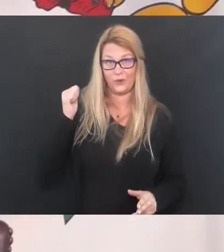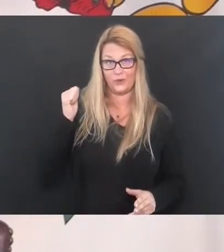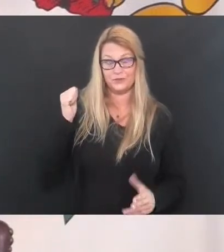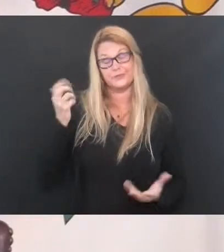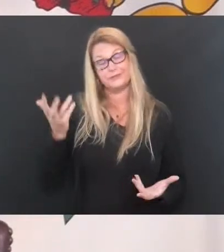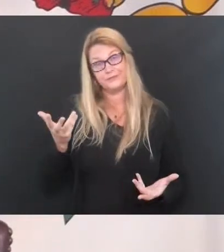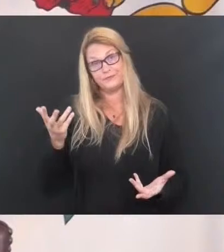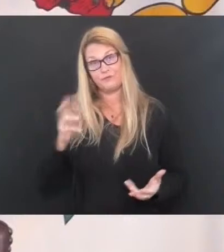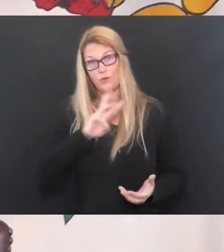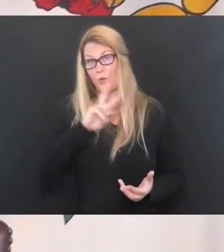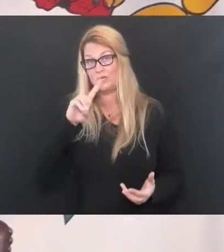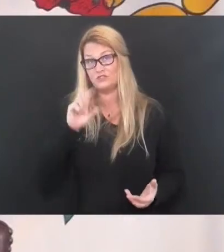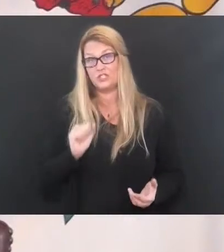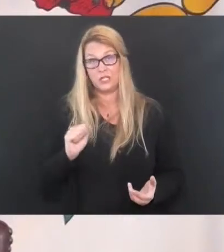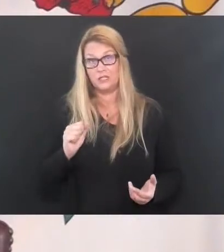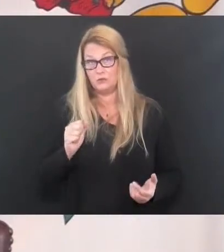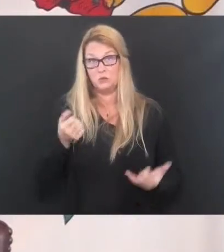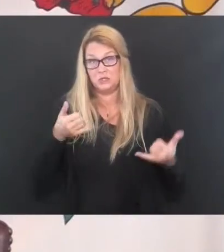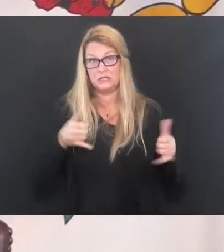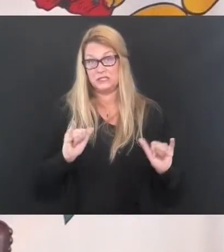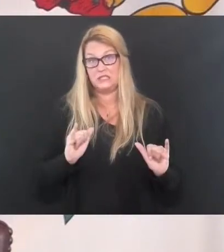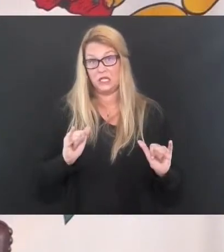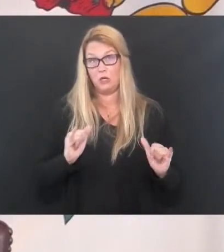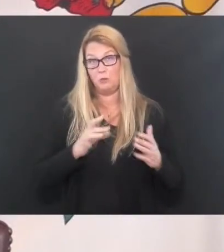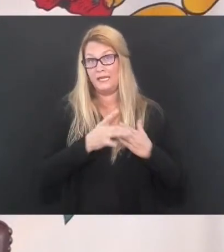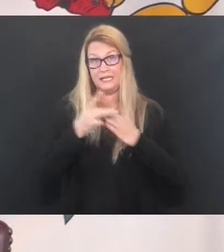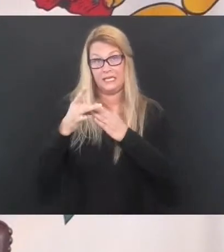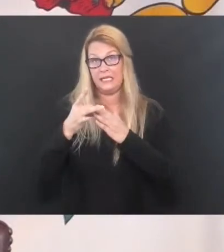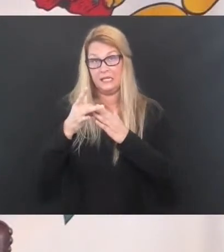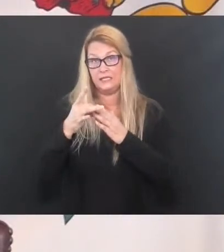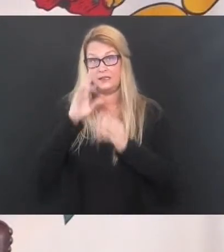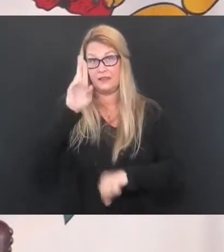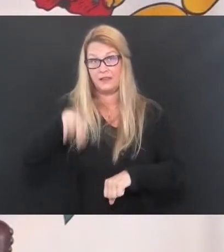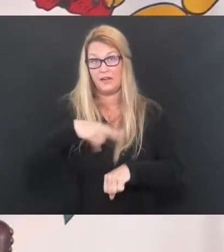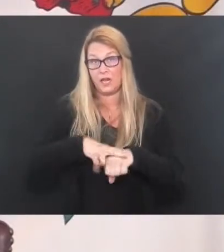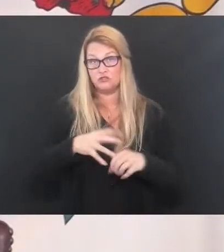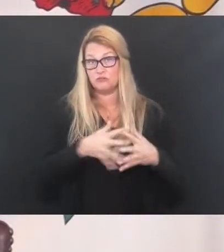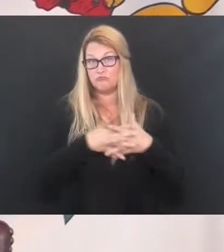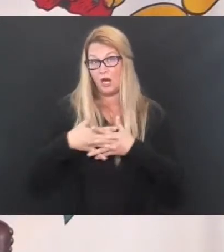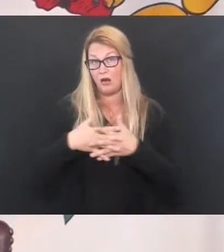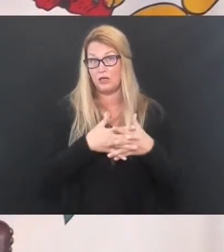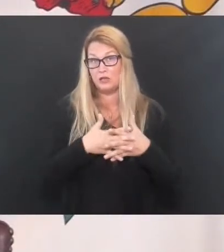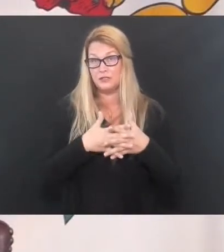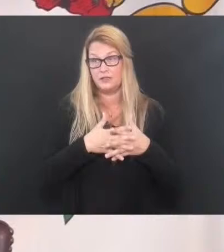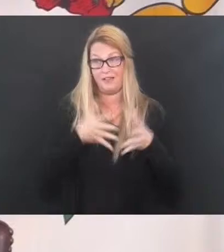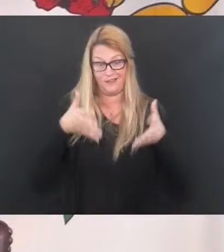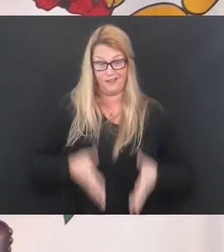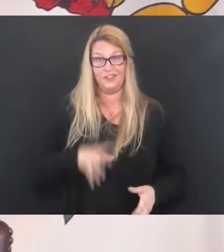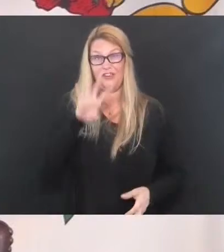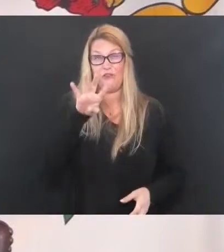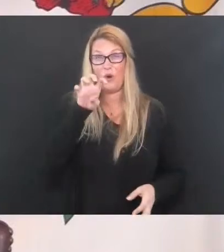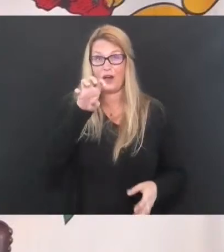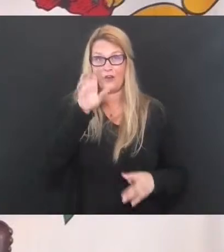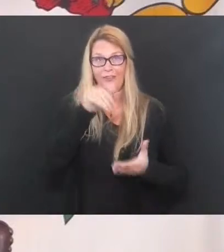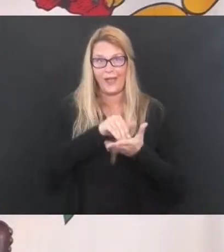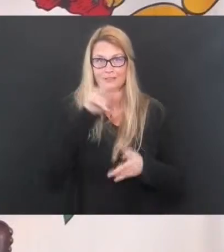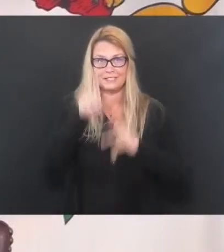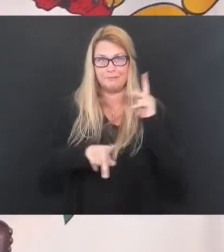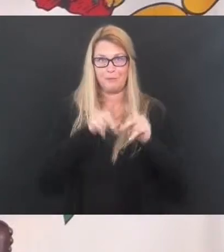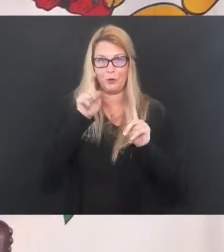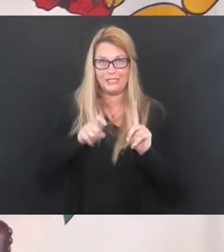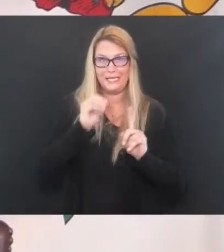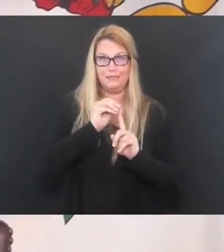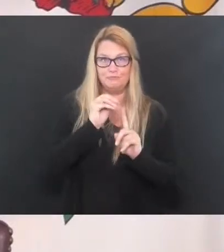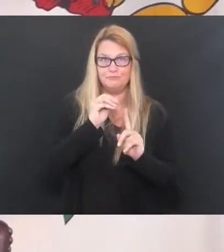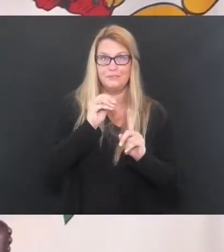you know, West Virginia would probably be leading the nation. So that leaves us 400,000 people. And a lot